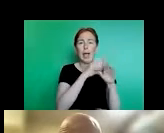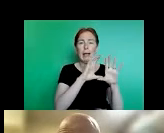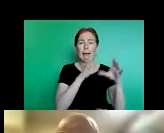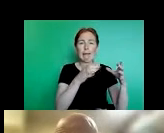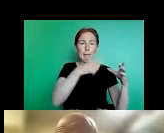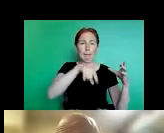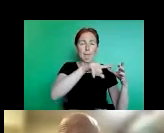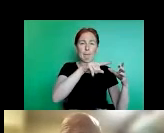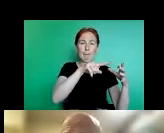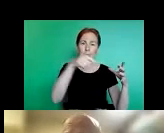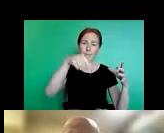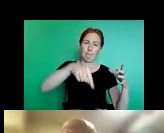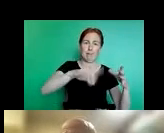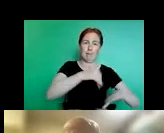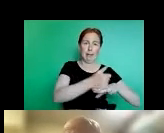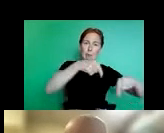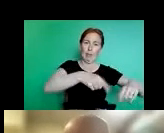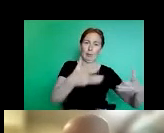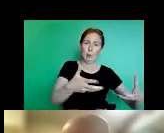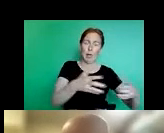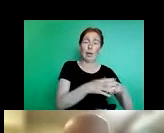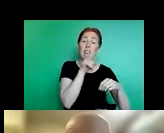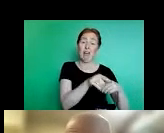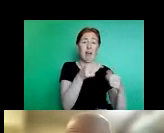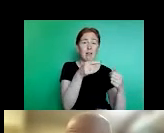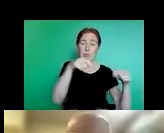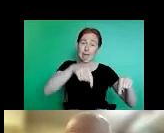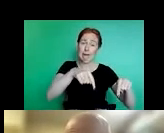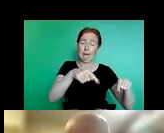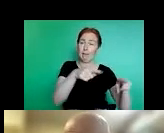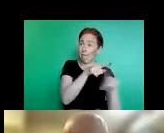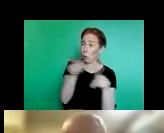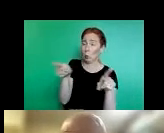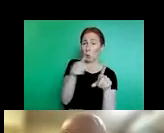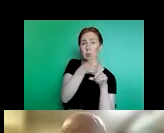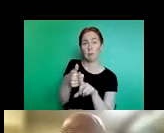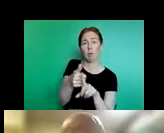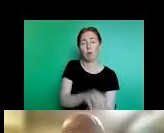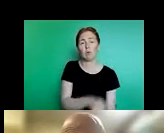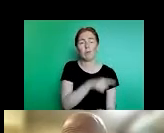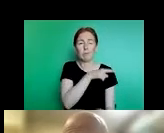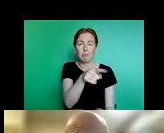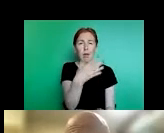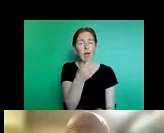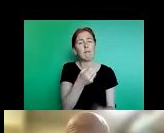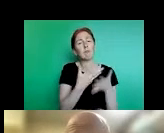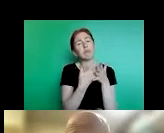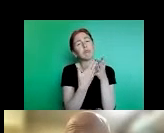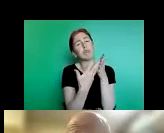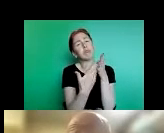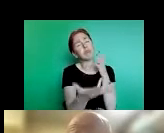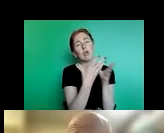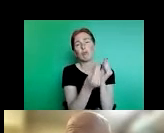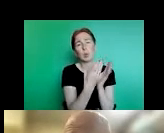who are there for you, they have, you know, a vast array of resources. And